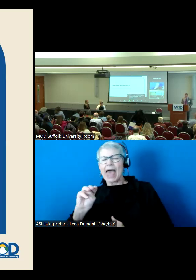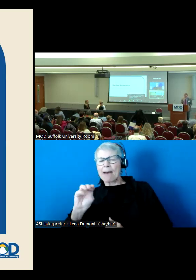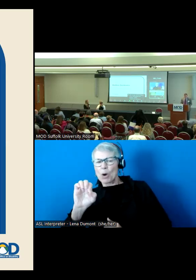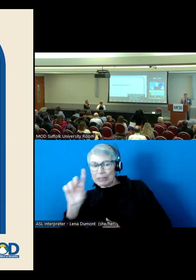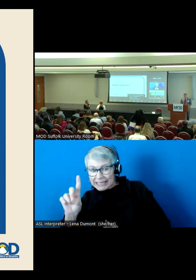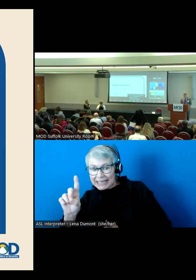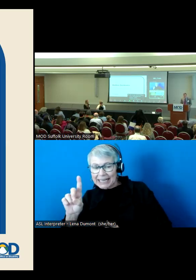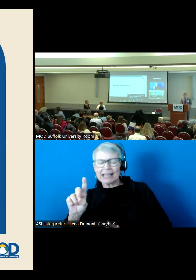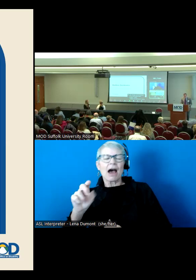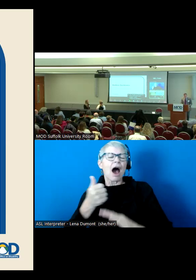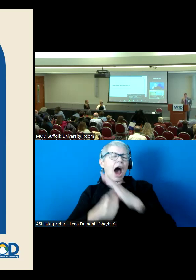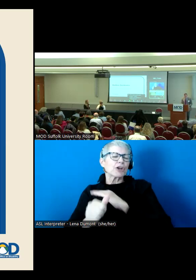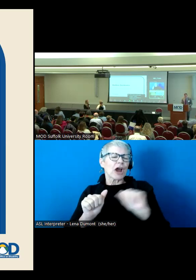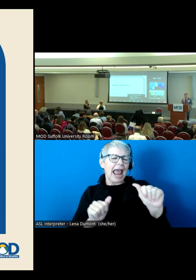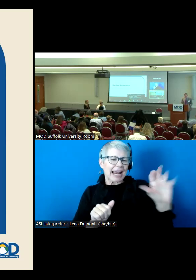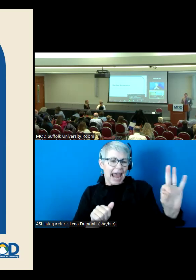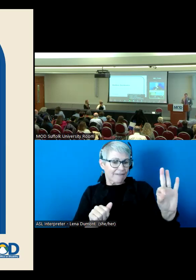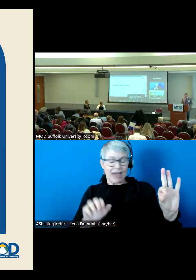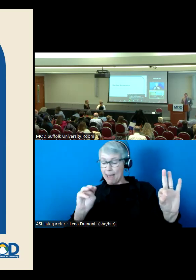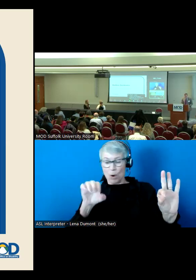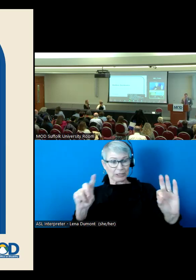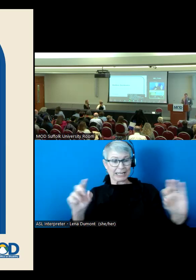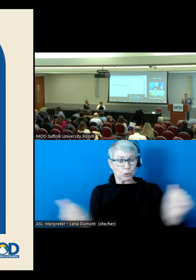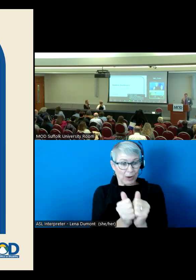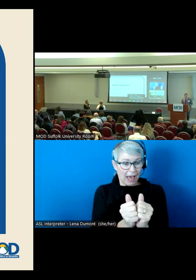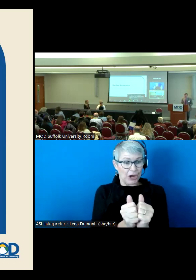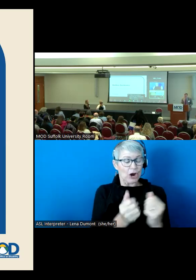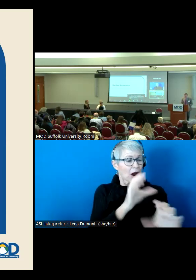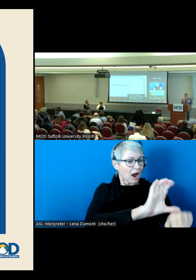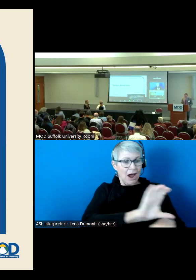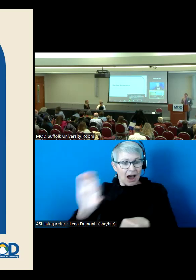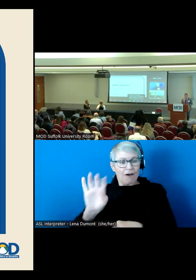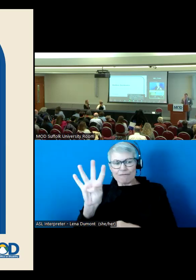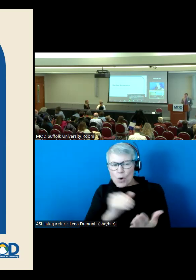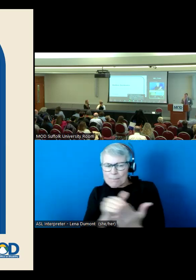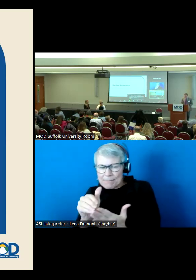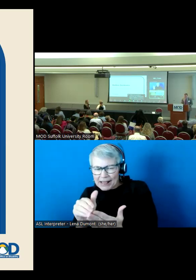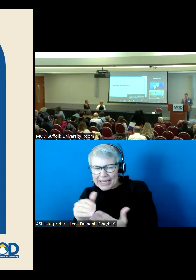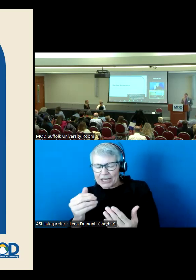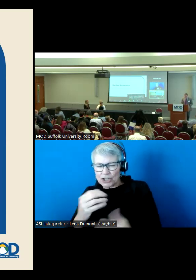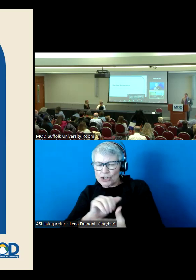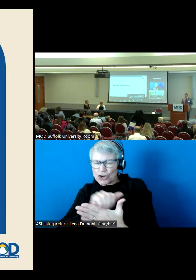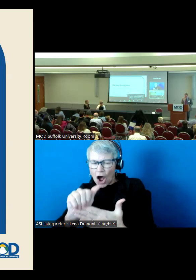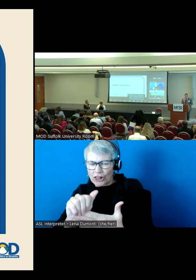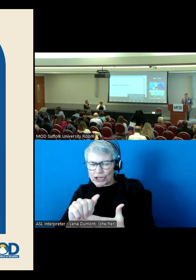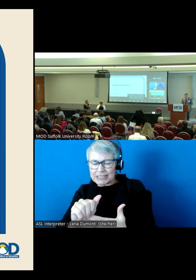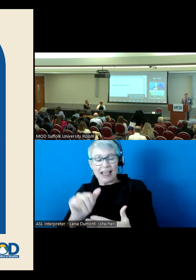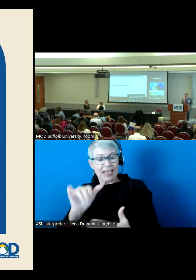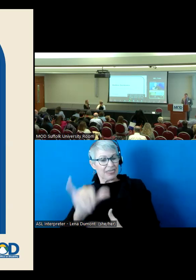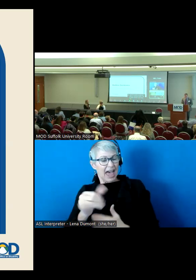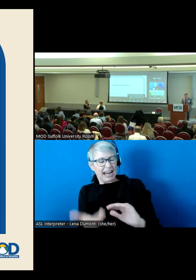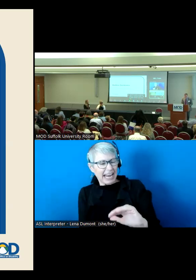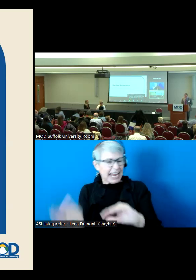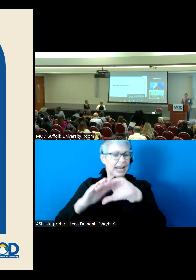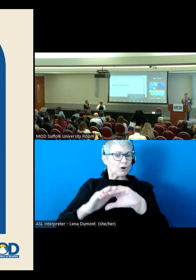Executive Office of Administration and Finance. This $4 million in the current fiscal year 2024 capital plan represented an increase in the